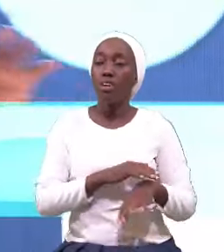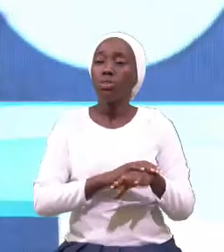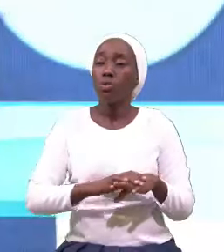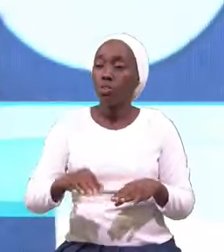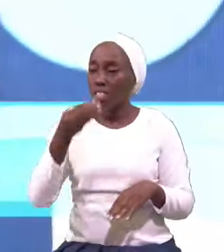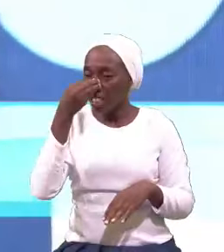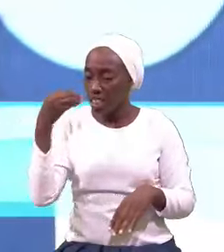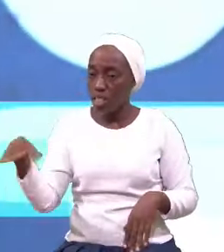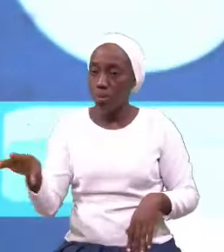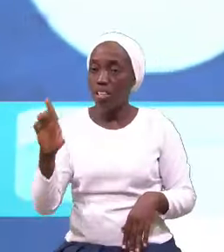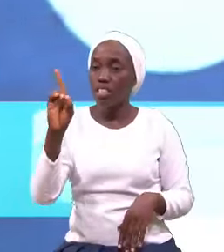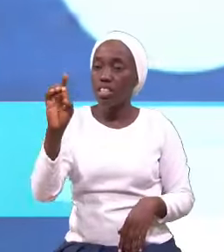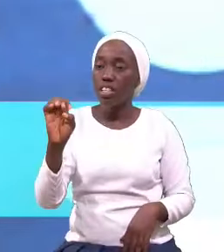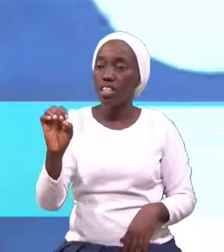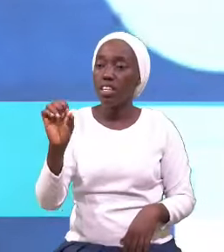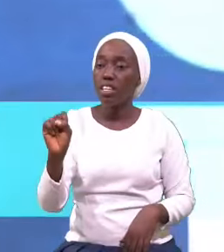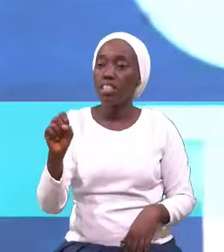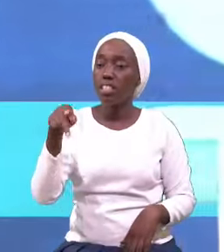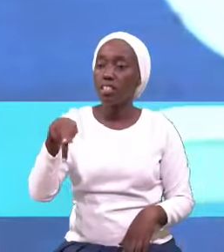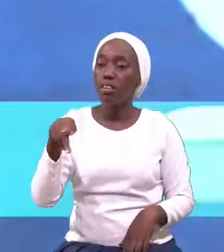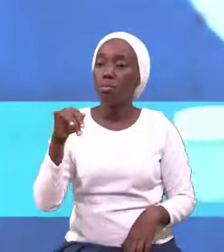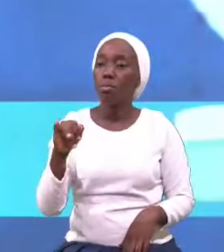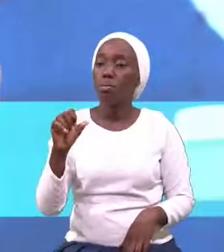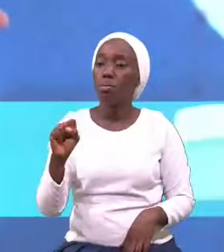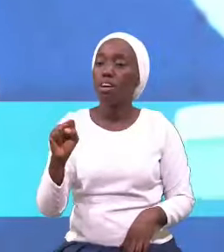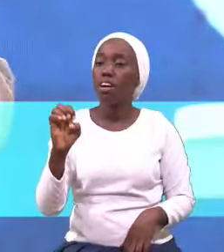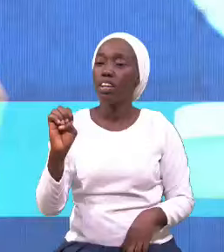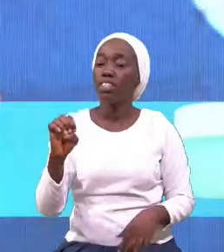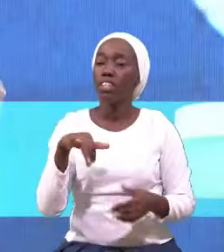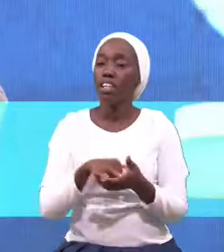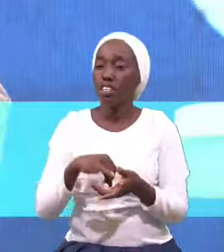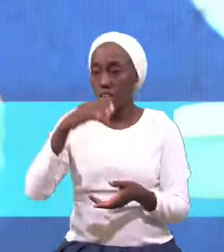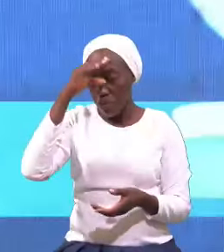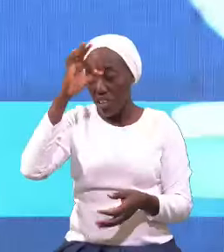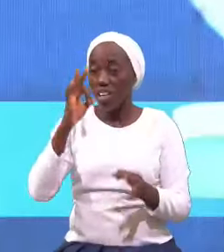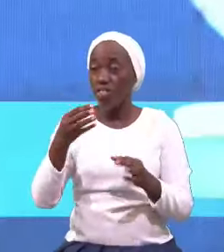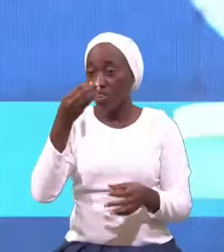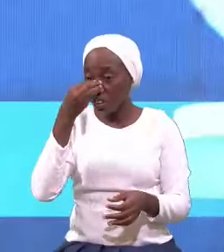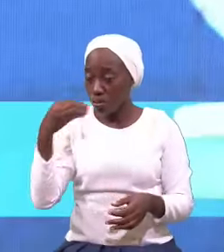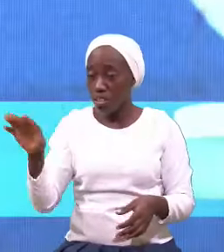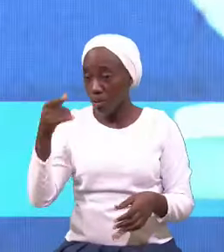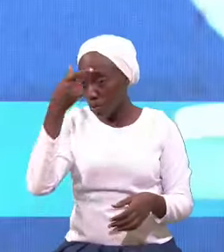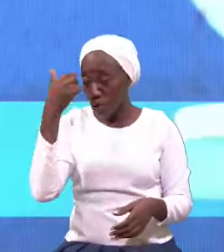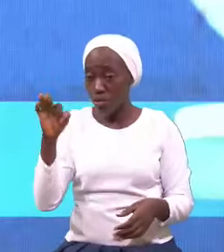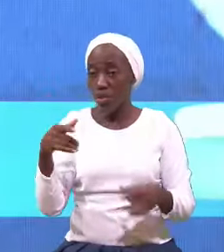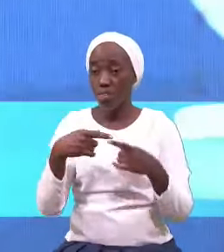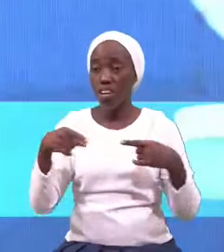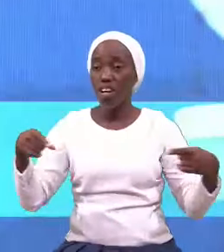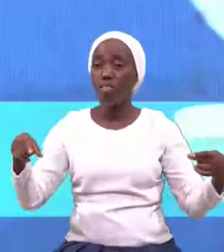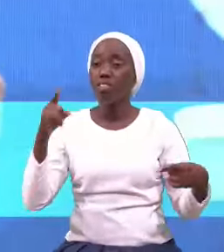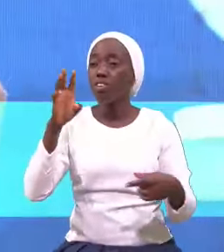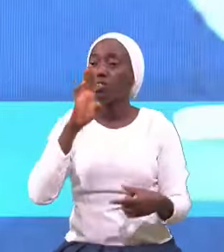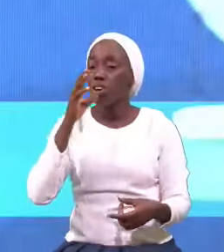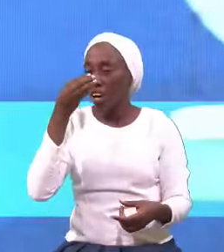man. Because if you despise him because of grammar, you're despising the one that is